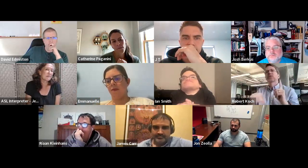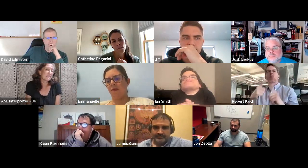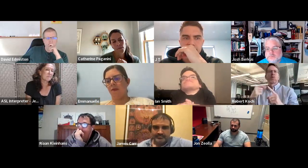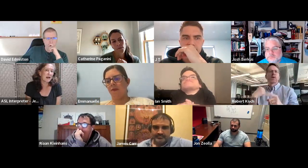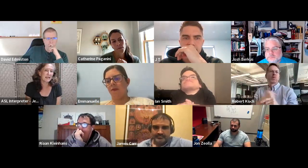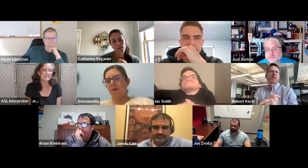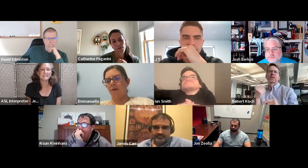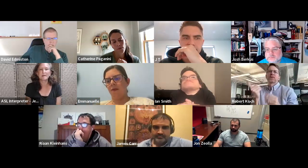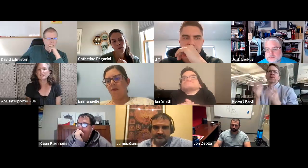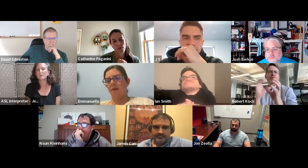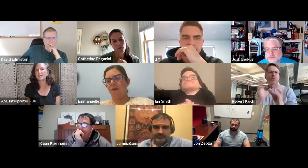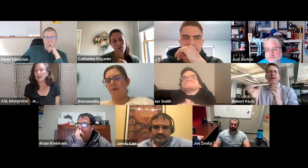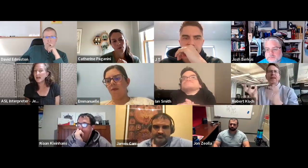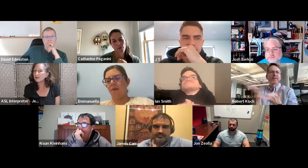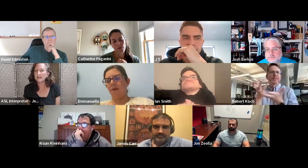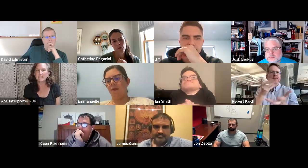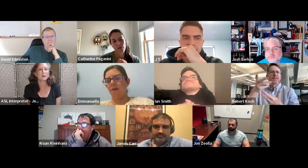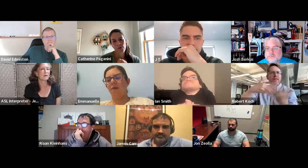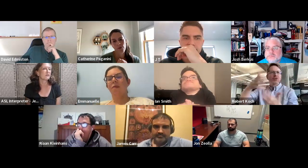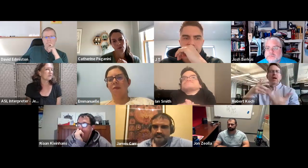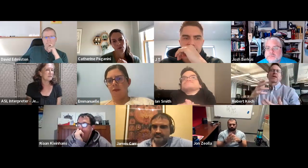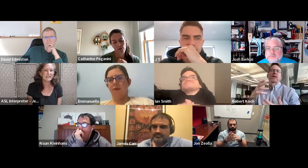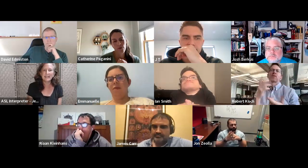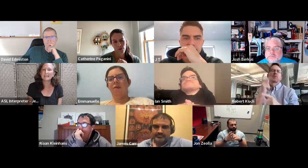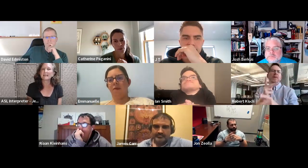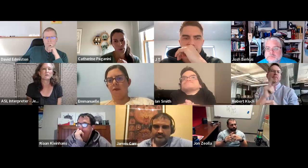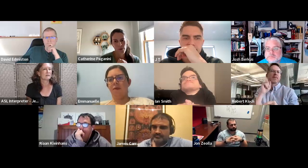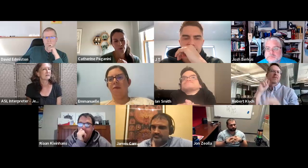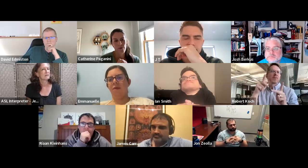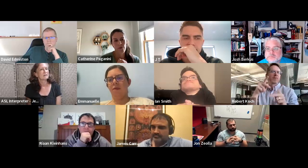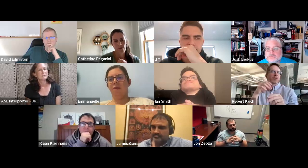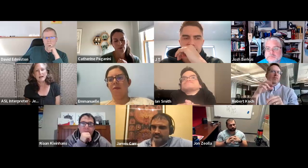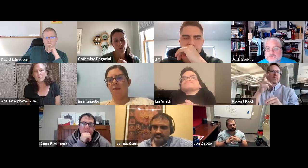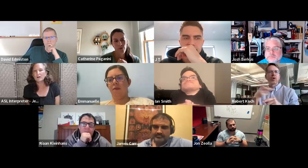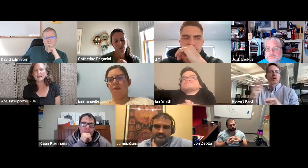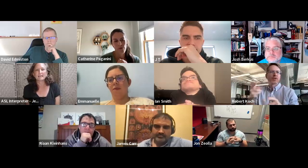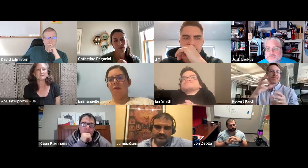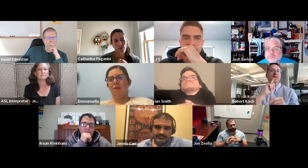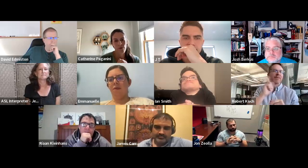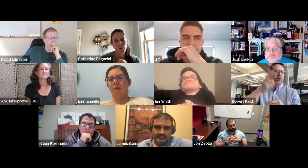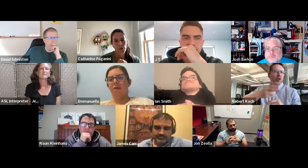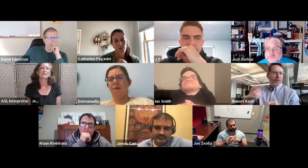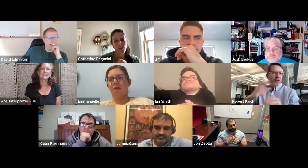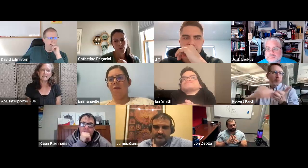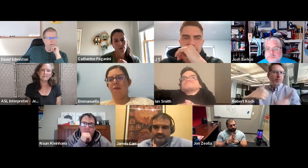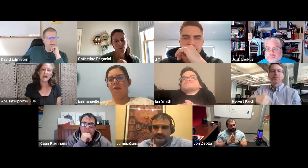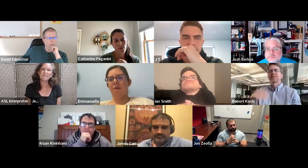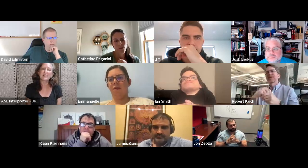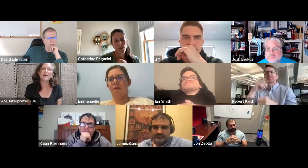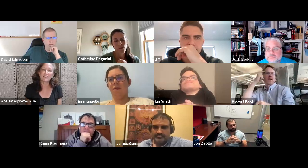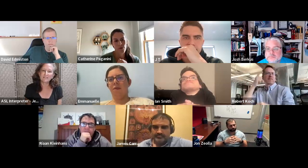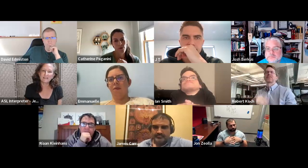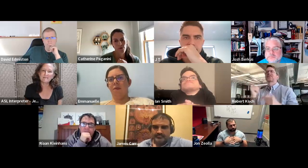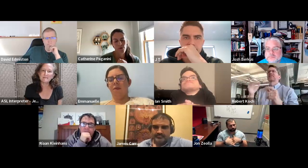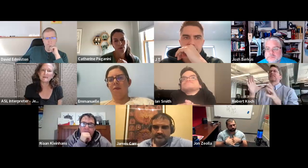that will keep us in mind, especially when they're hiring or when they're communicating or networking. They'll keep deaf